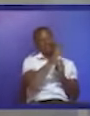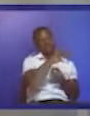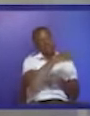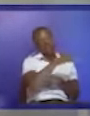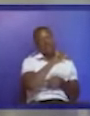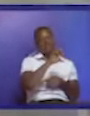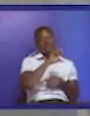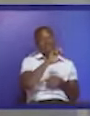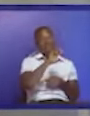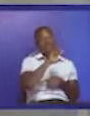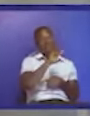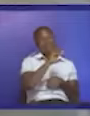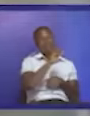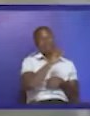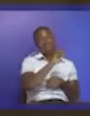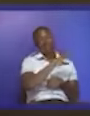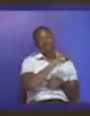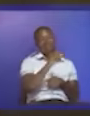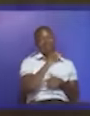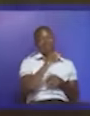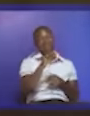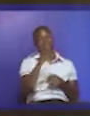you find 40 righteous men?